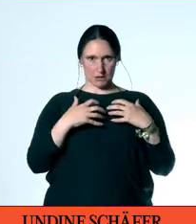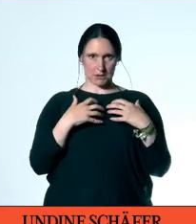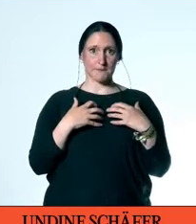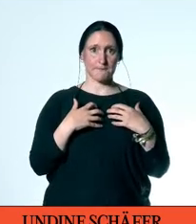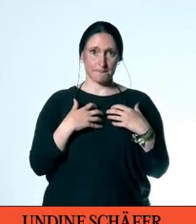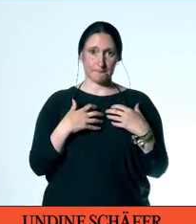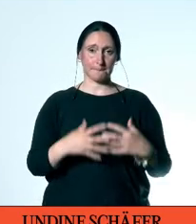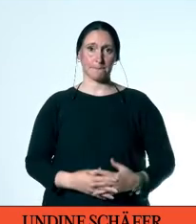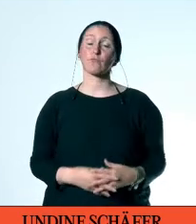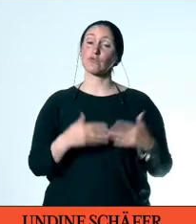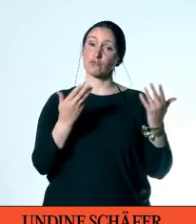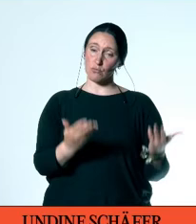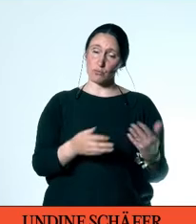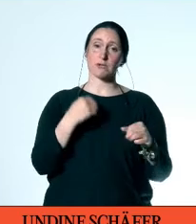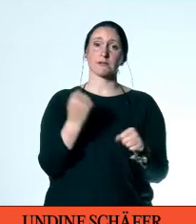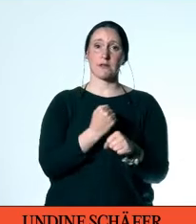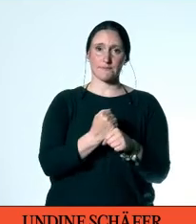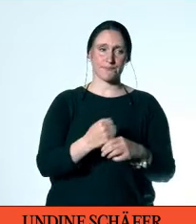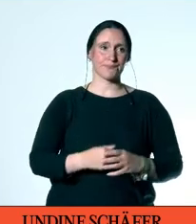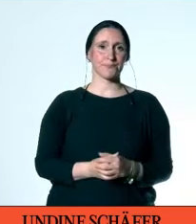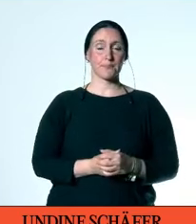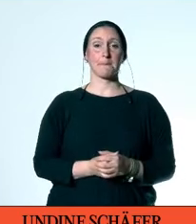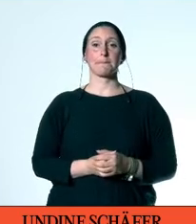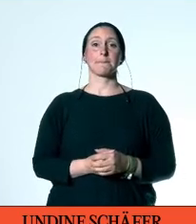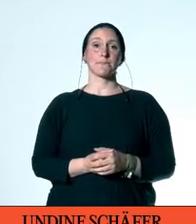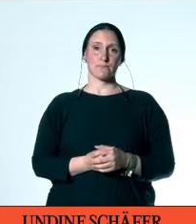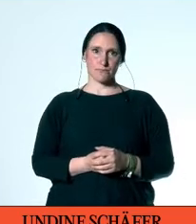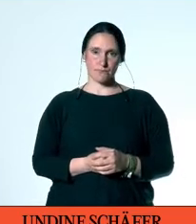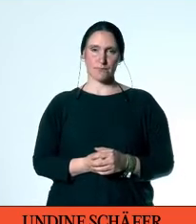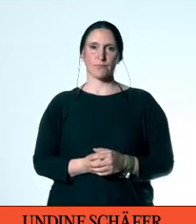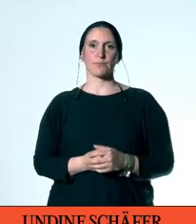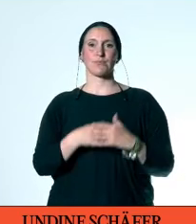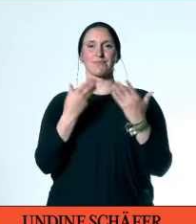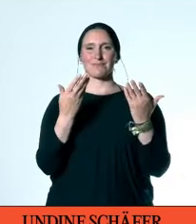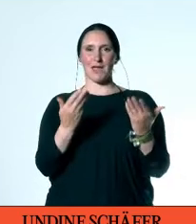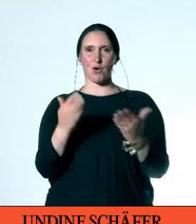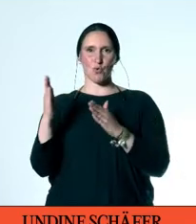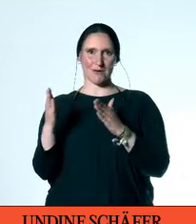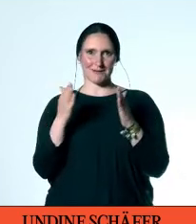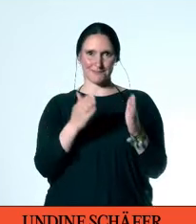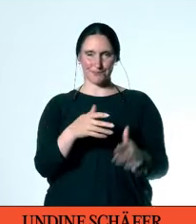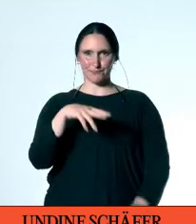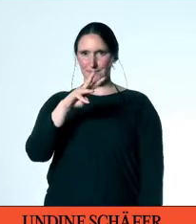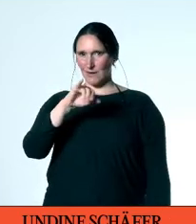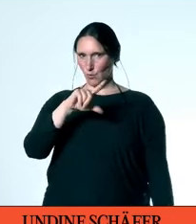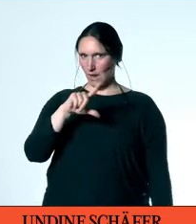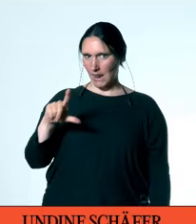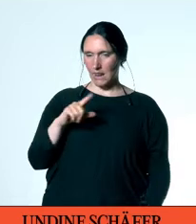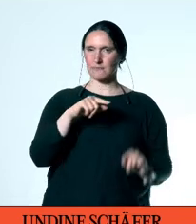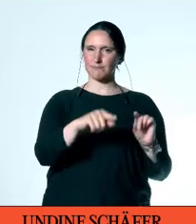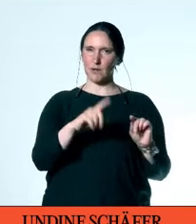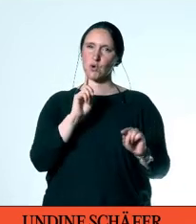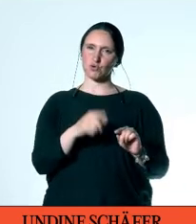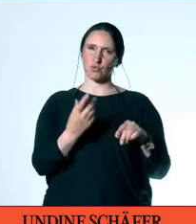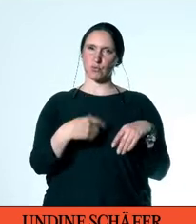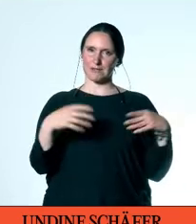Now I'll switch over to Will. Will. And ask him about the, you know, difficulties of collective work.